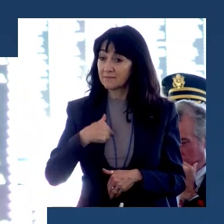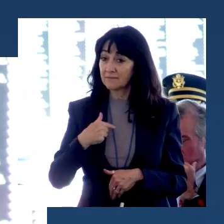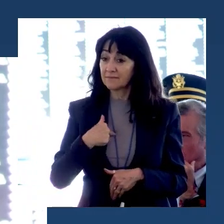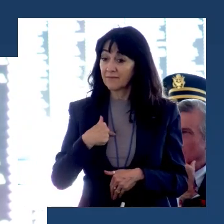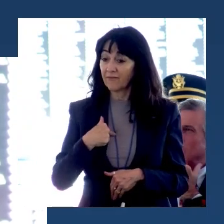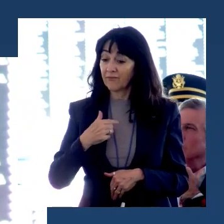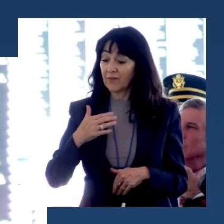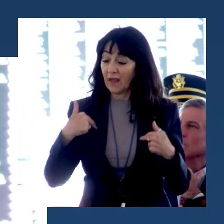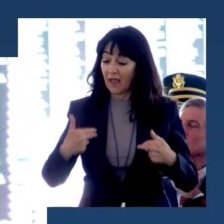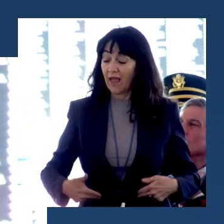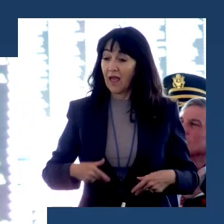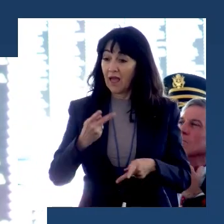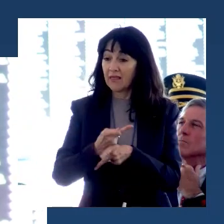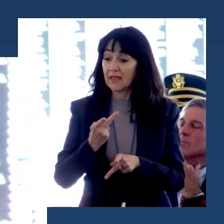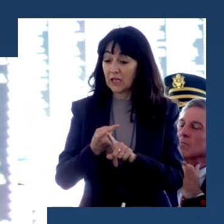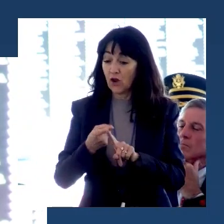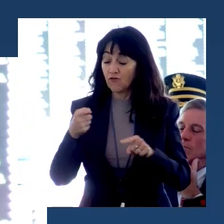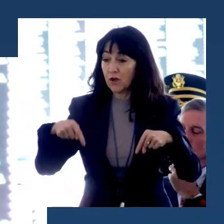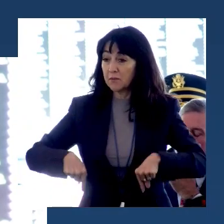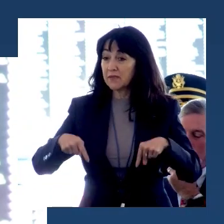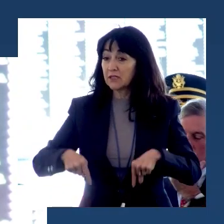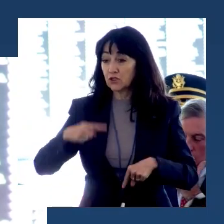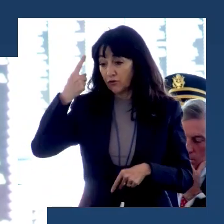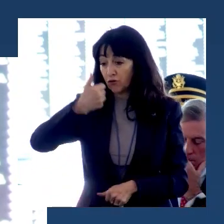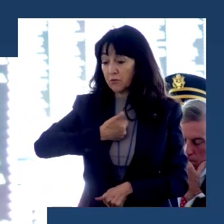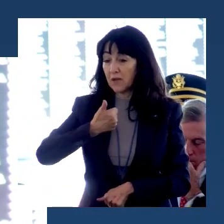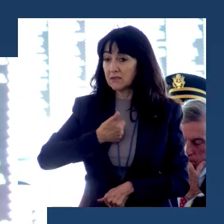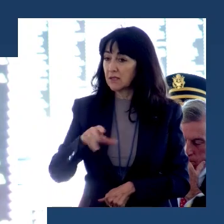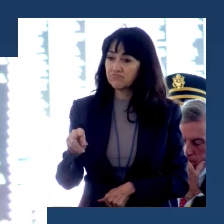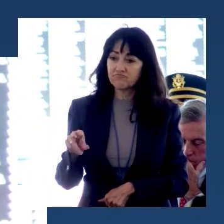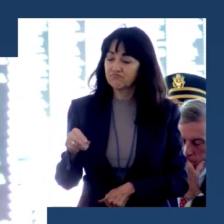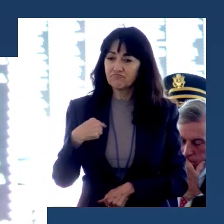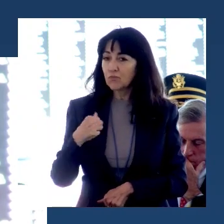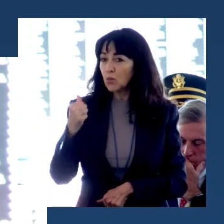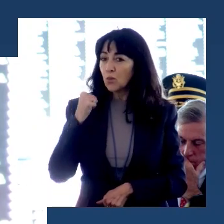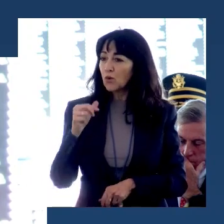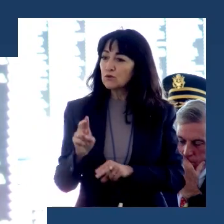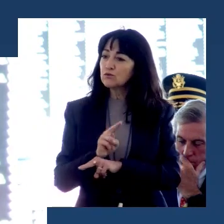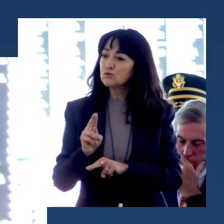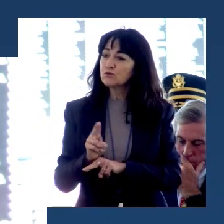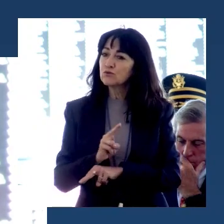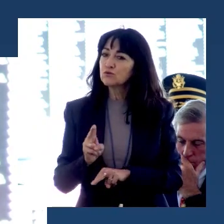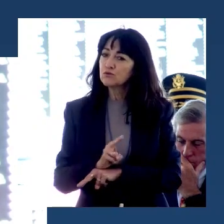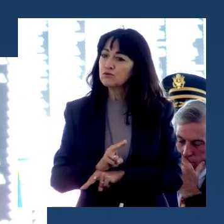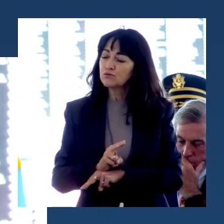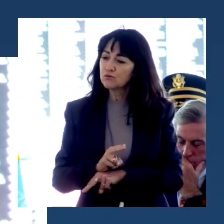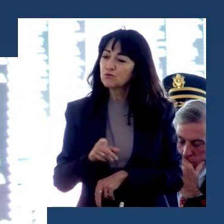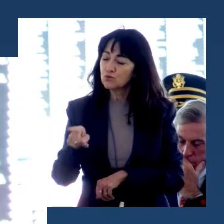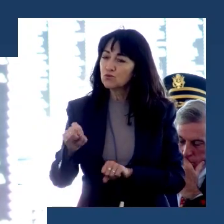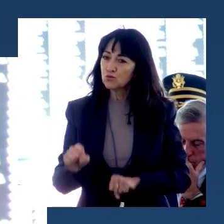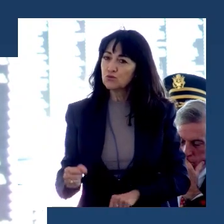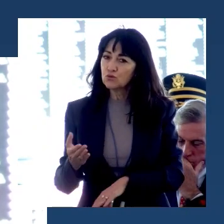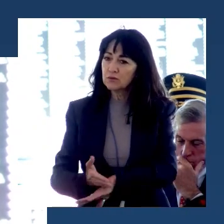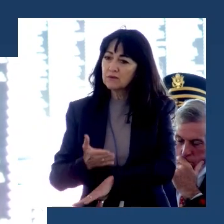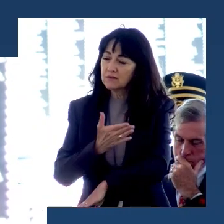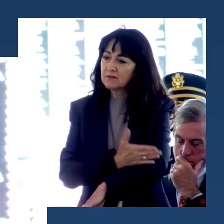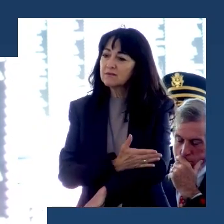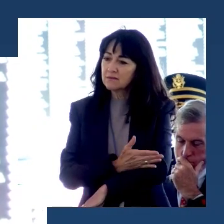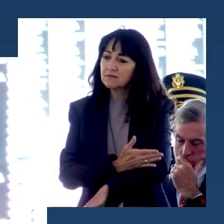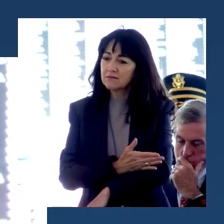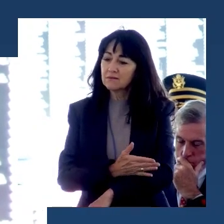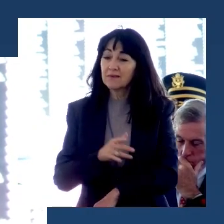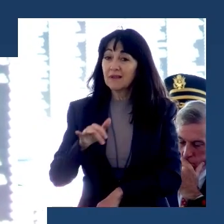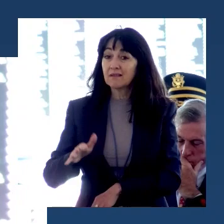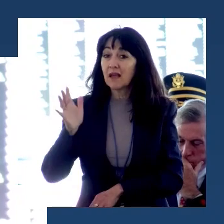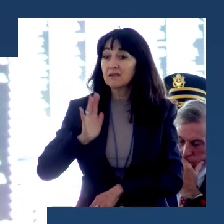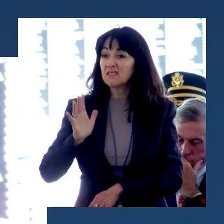I would not use the VA for my health care. And he said, you could do better than that. Morale's bad. The quality of service is